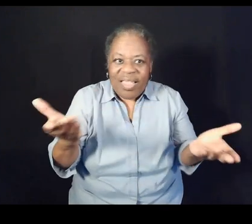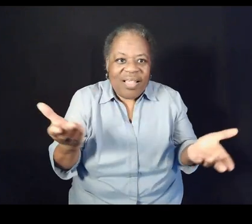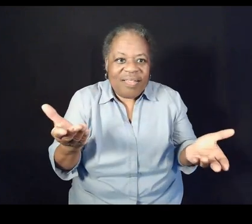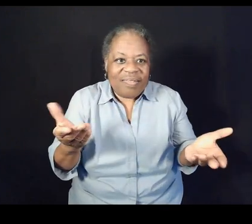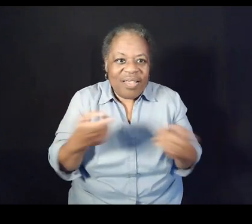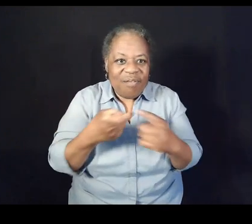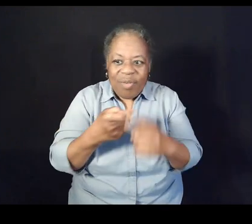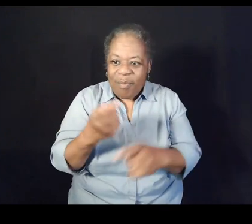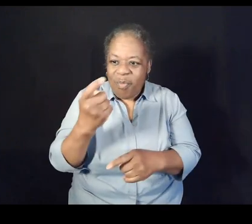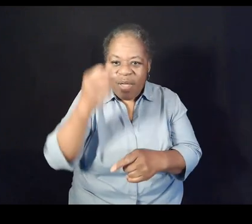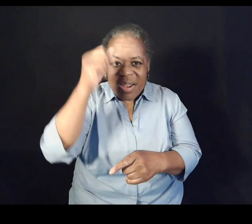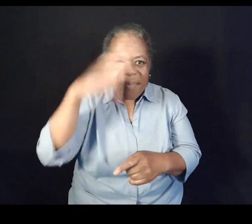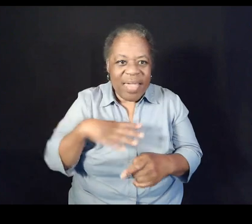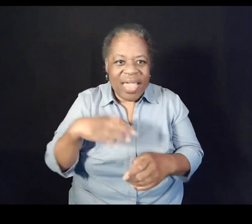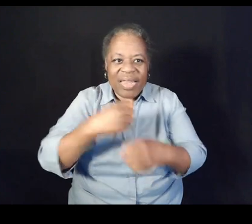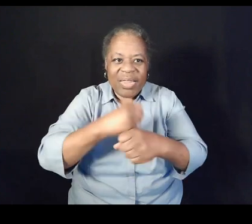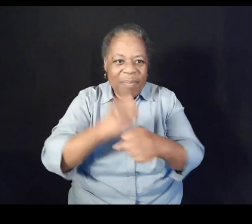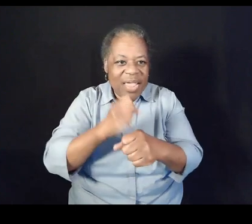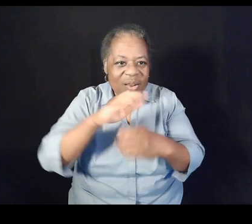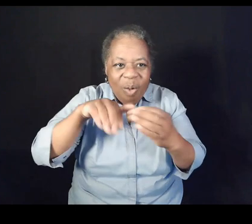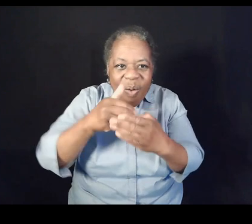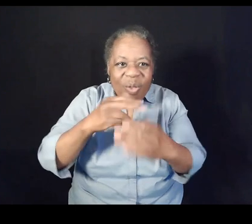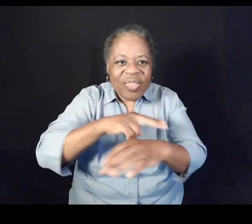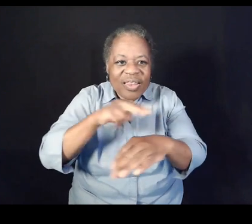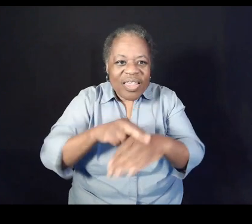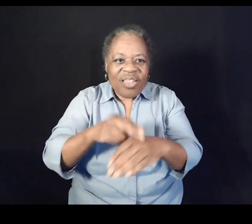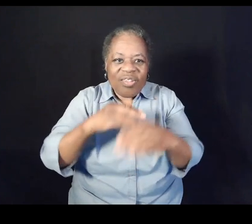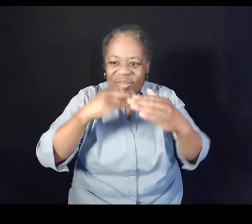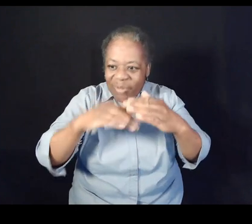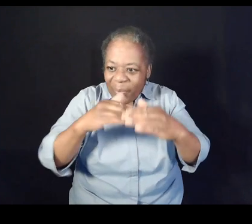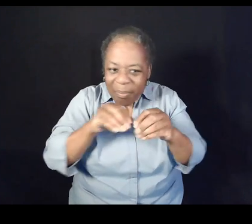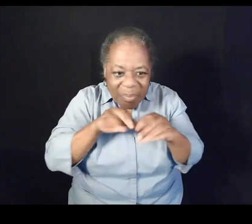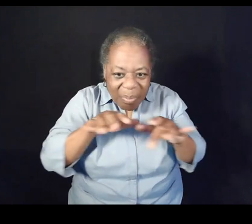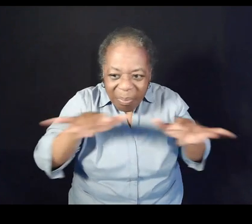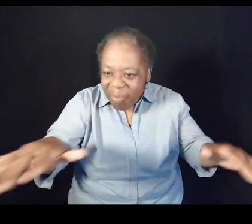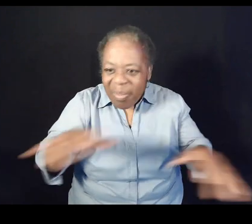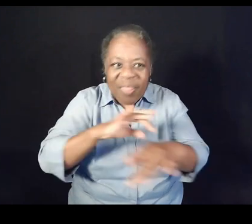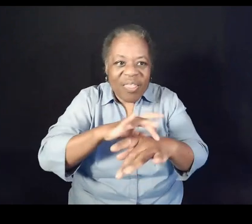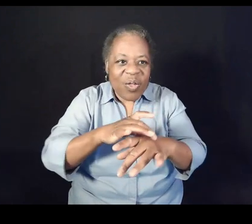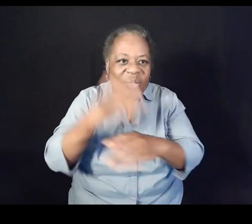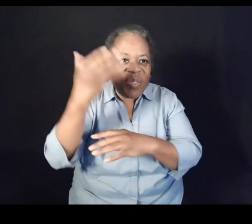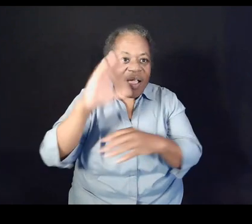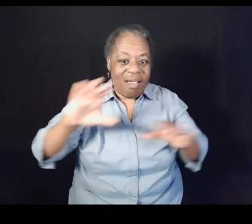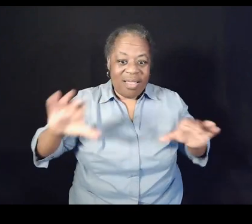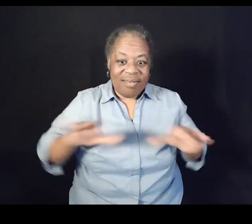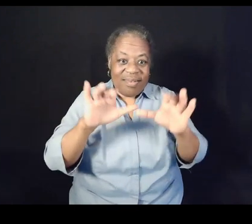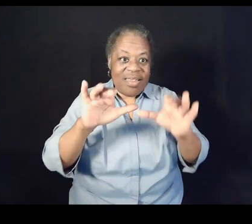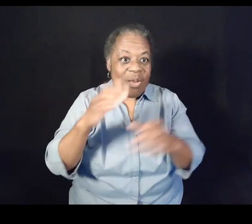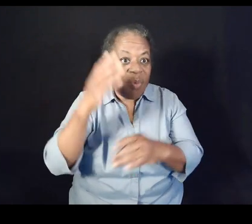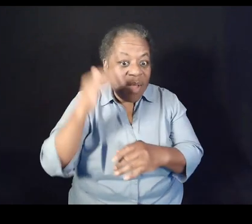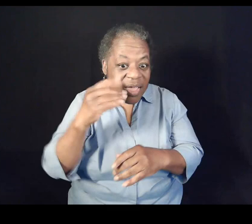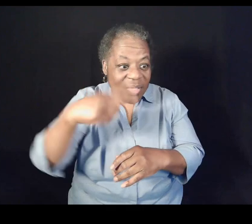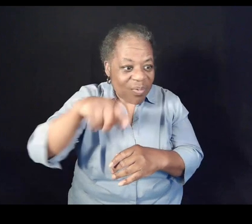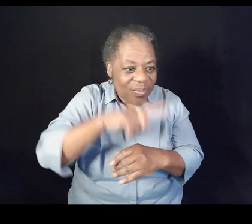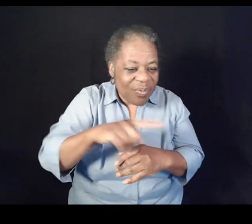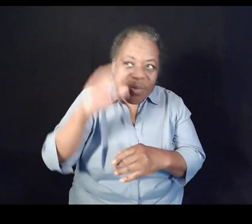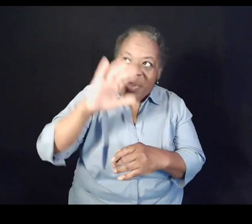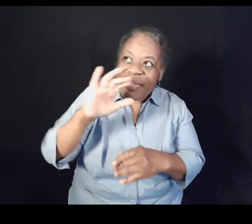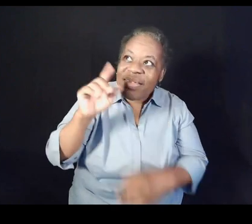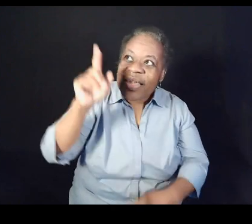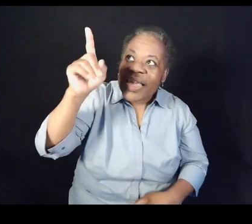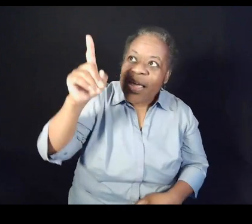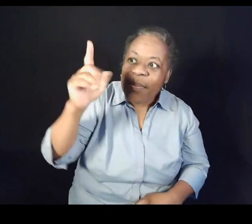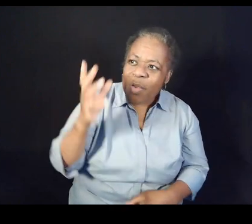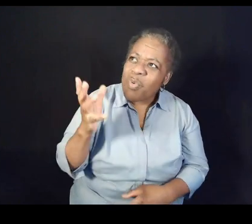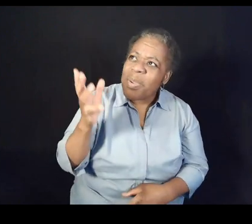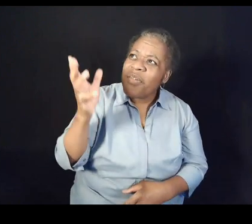all the nations that they should inhabit the whole earth. God did this so that they would seek him and perhaps reach out for